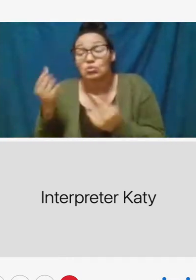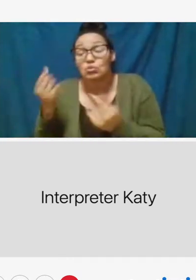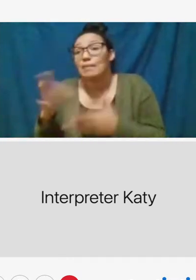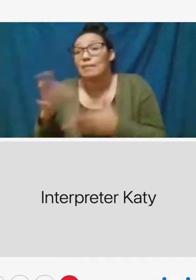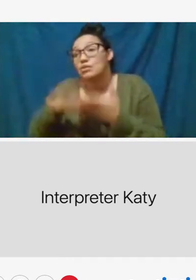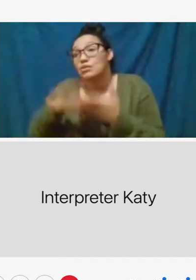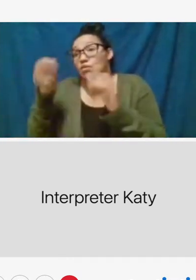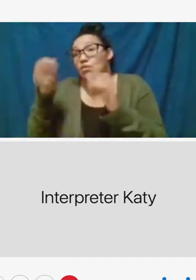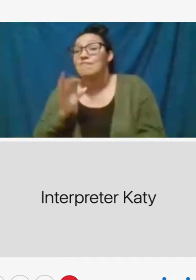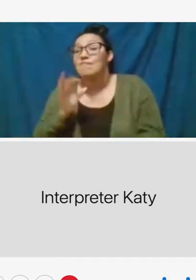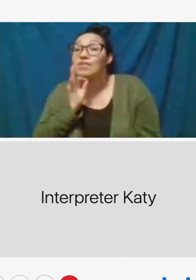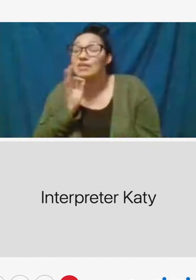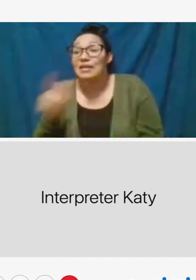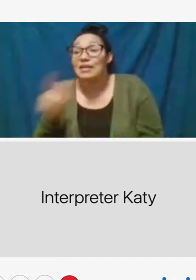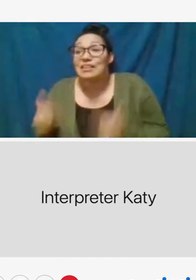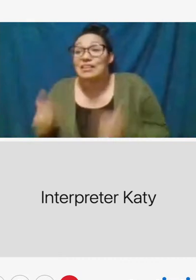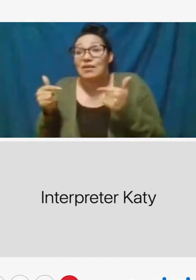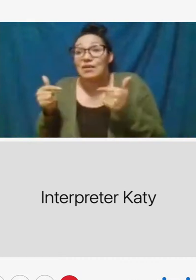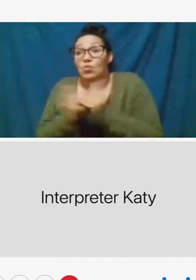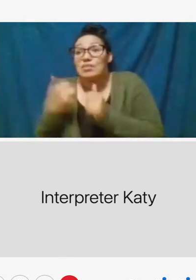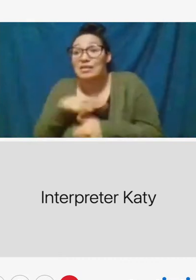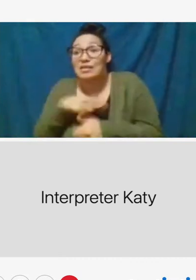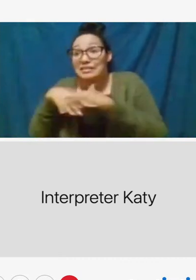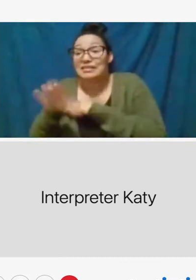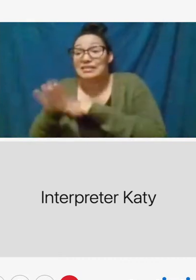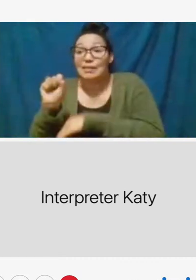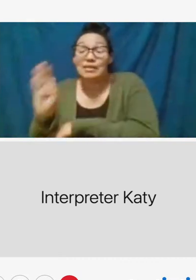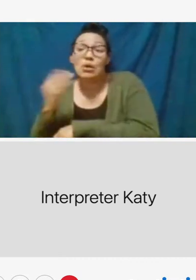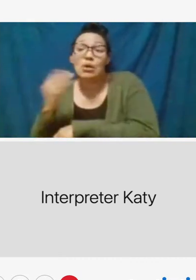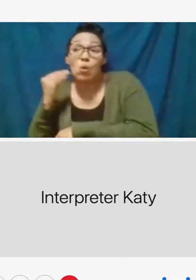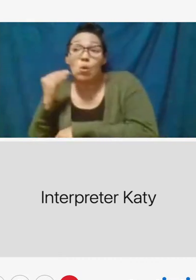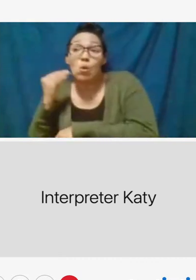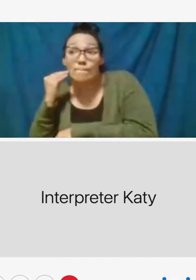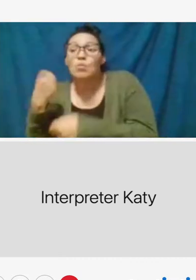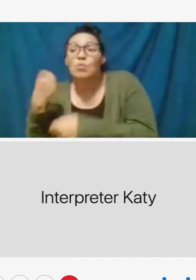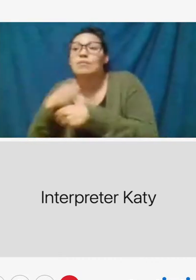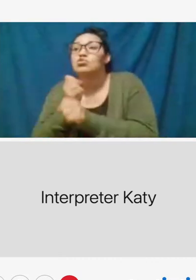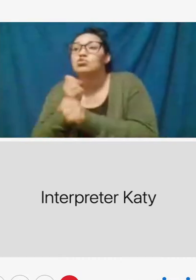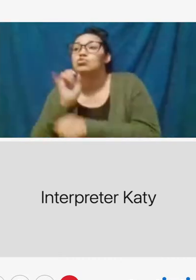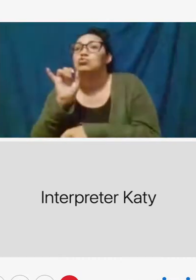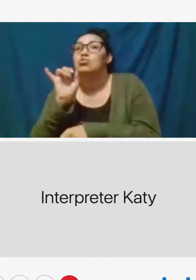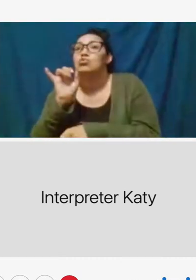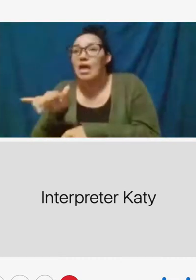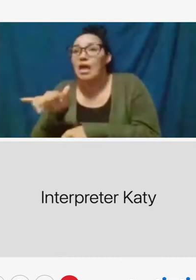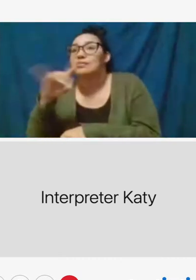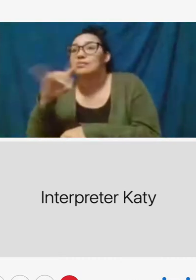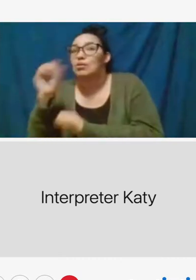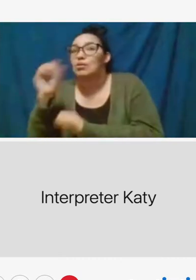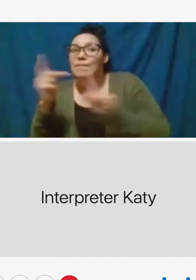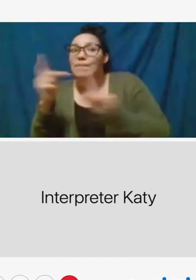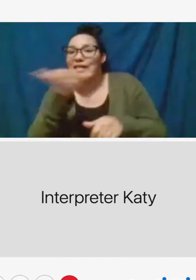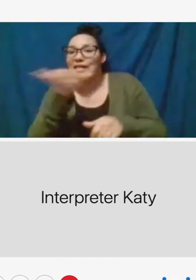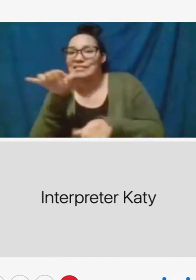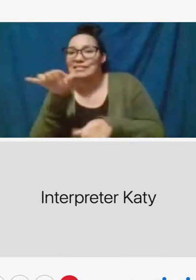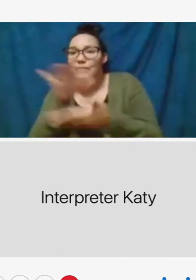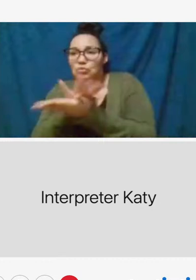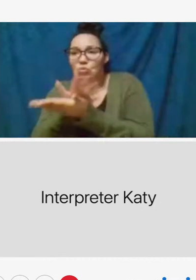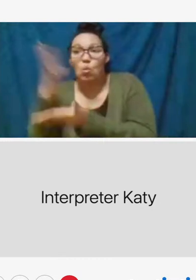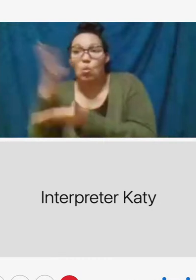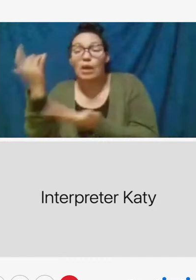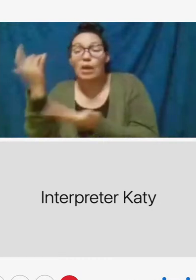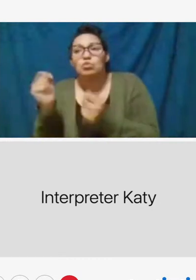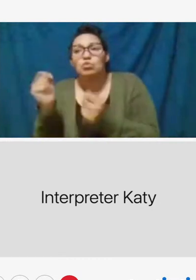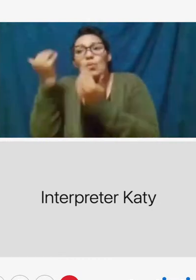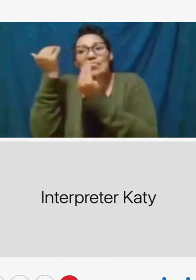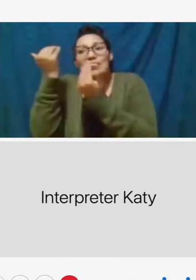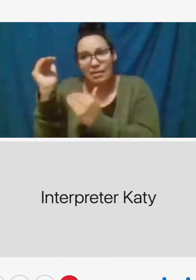living with us in our San berardino home but we still make sure sure that kid gets to the school because we're trying to limit um obviously uh the